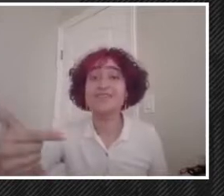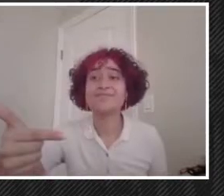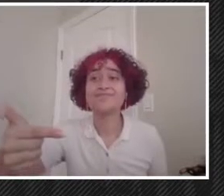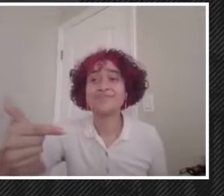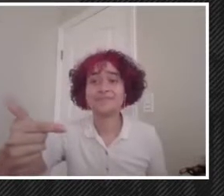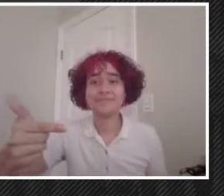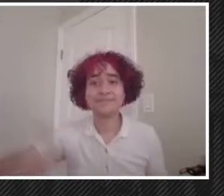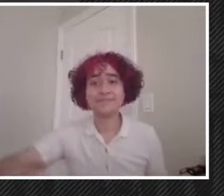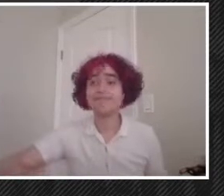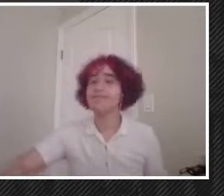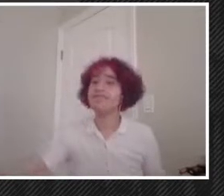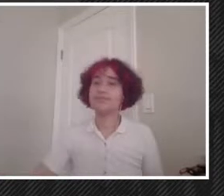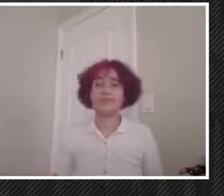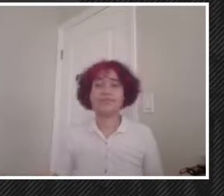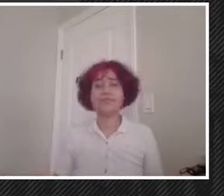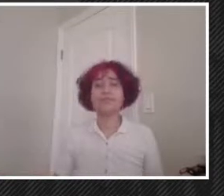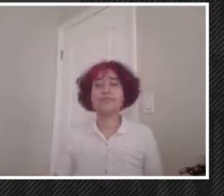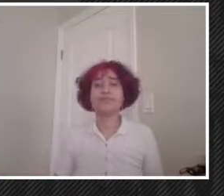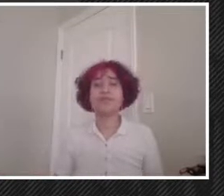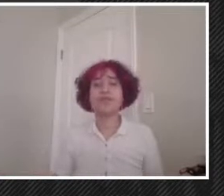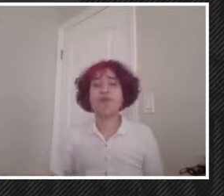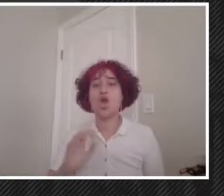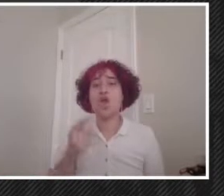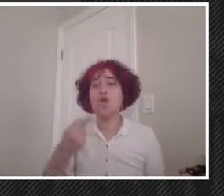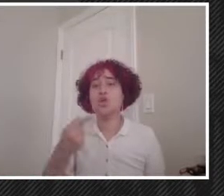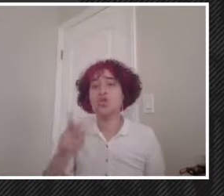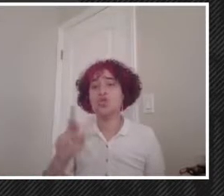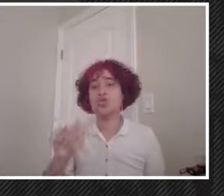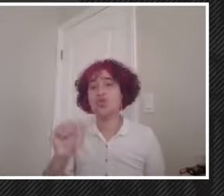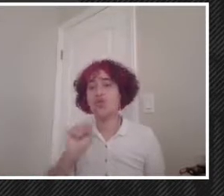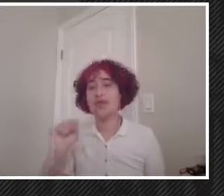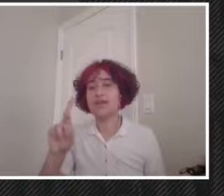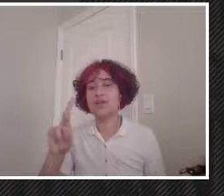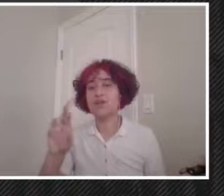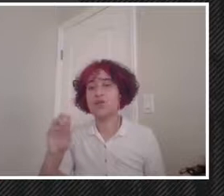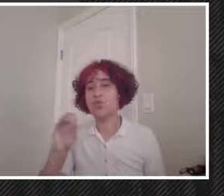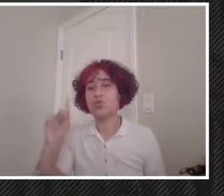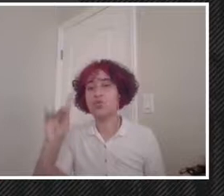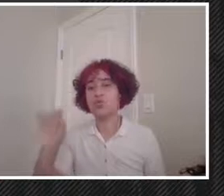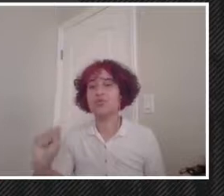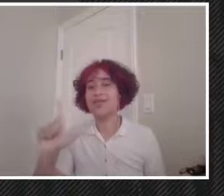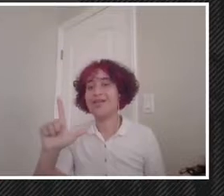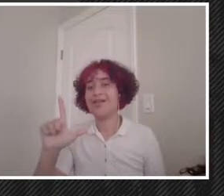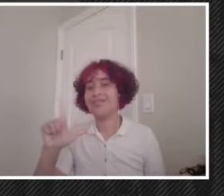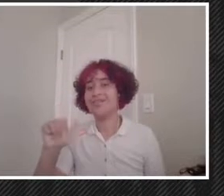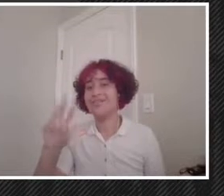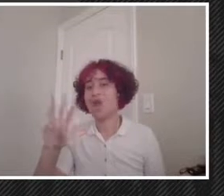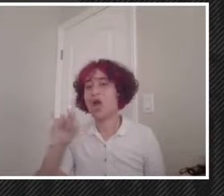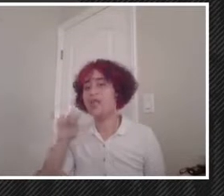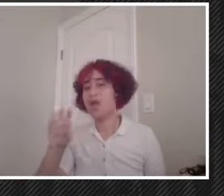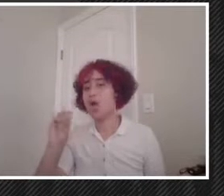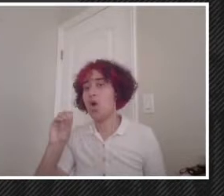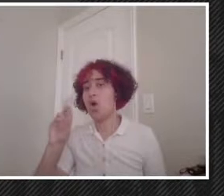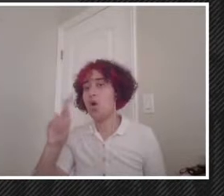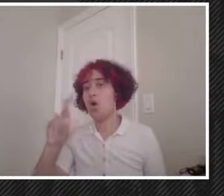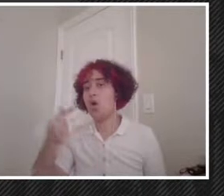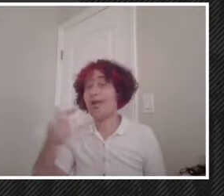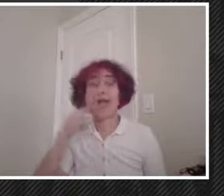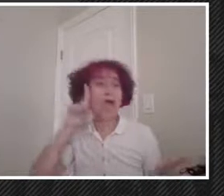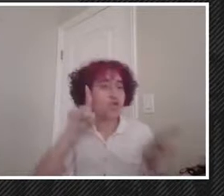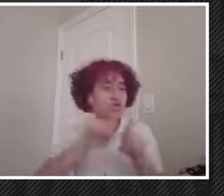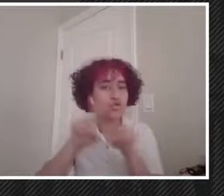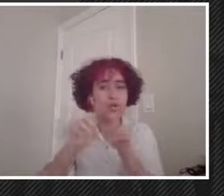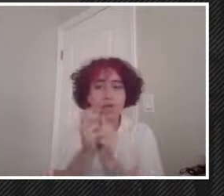Grassrootslaw.org. I echo everything that Dashika and Tanika and even you said, but grassrootslaw.org